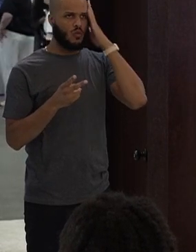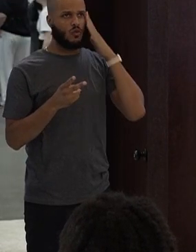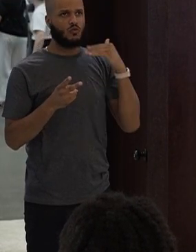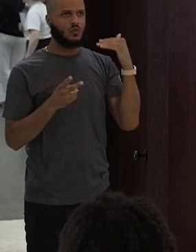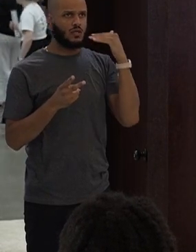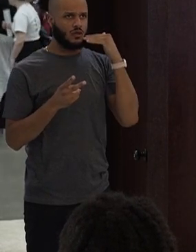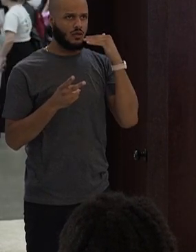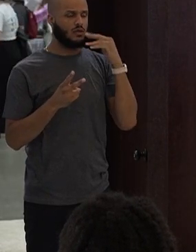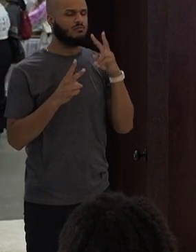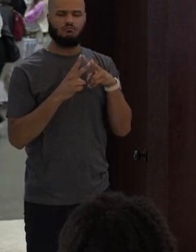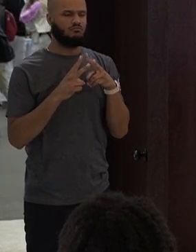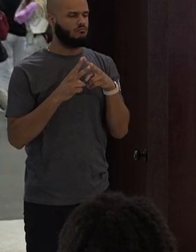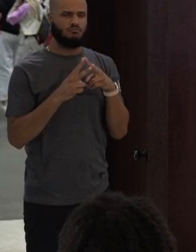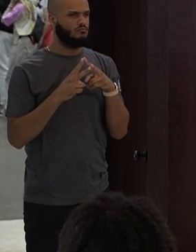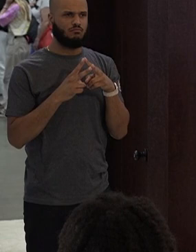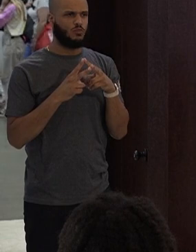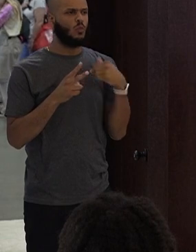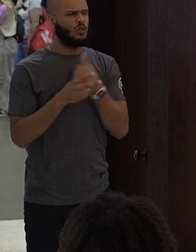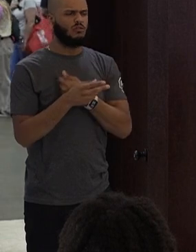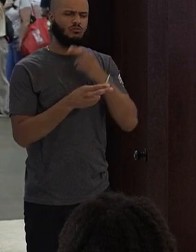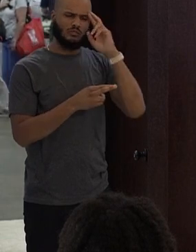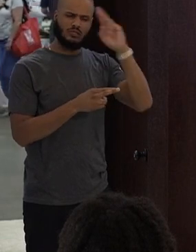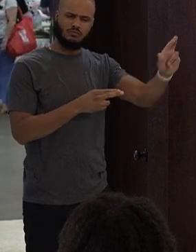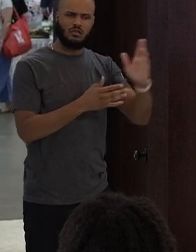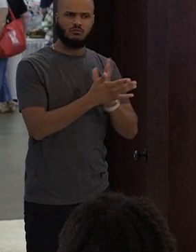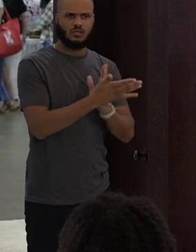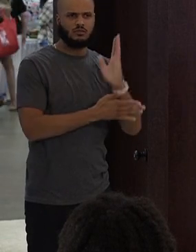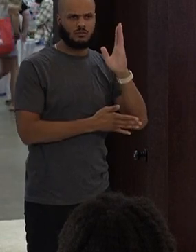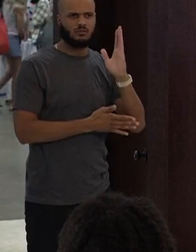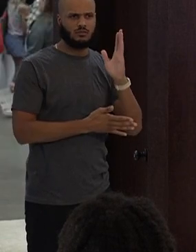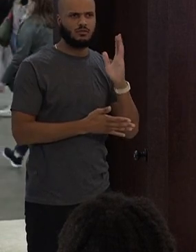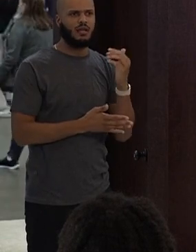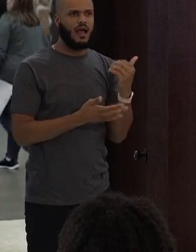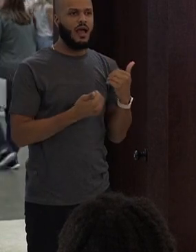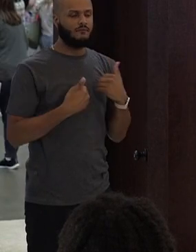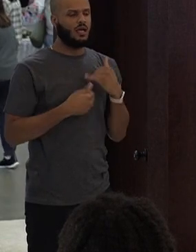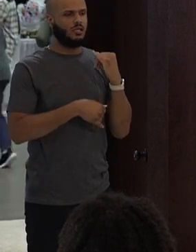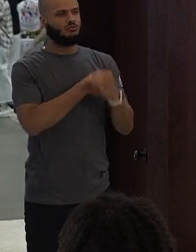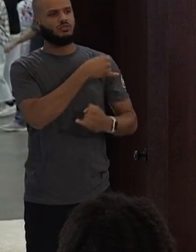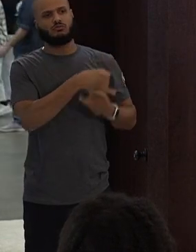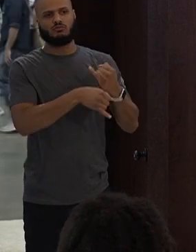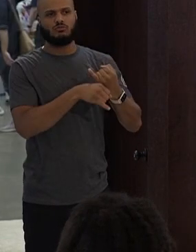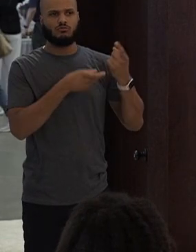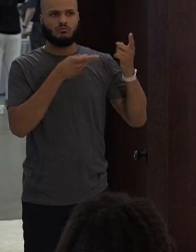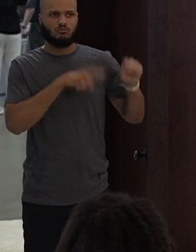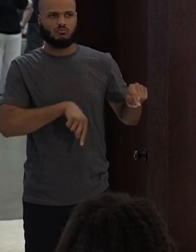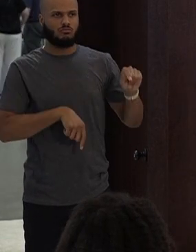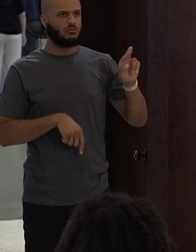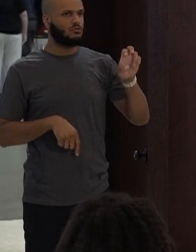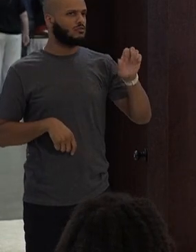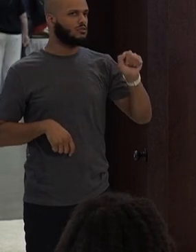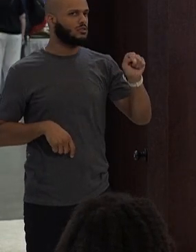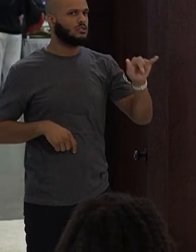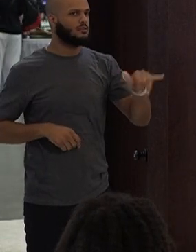You know, we respect each other's rights, so there are international treaties that govern that.